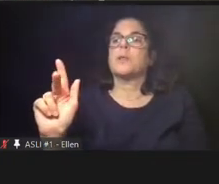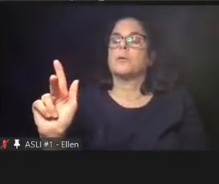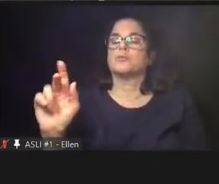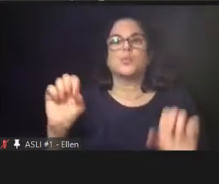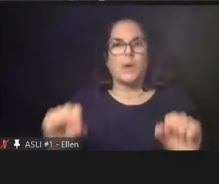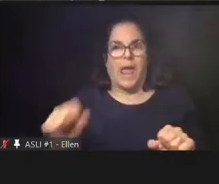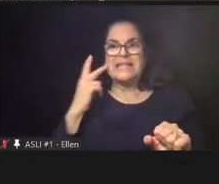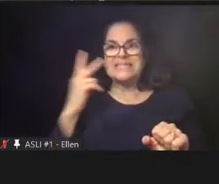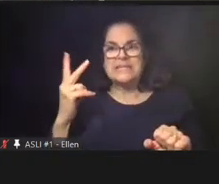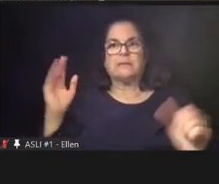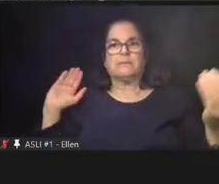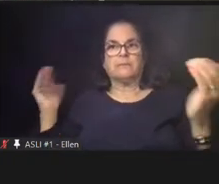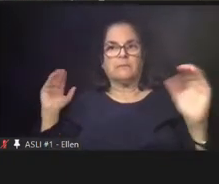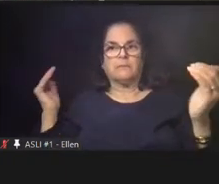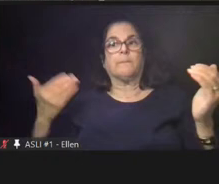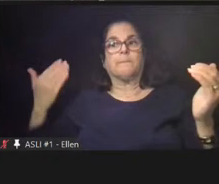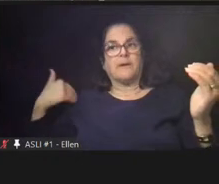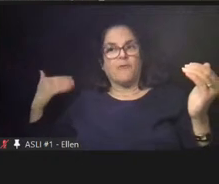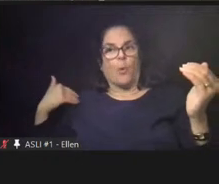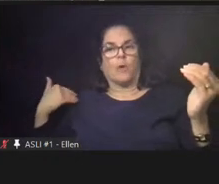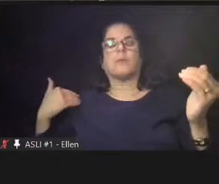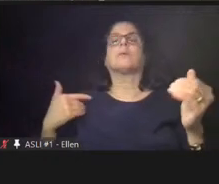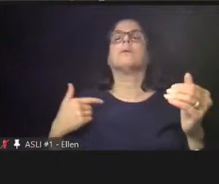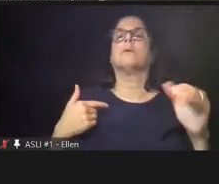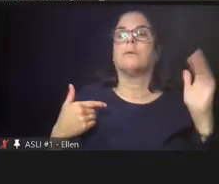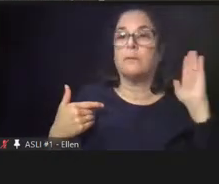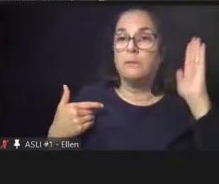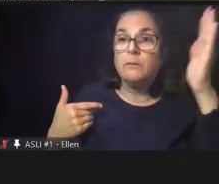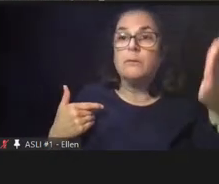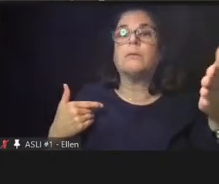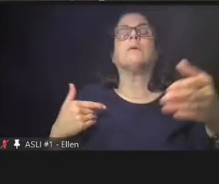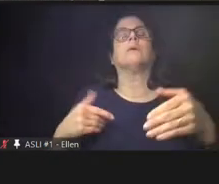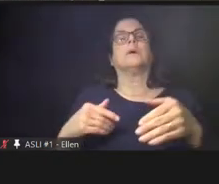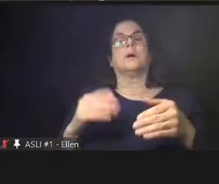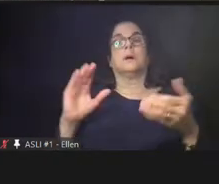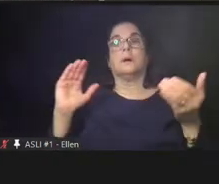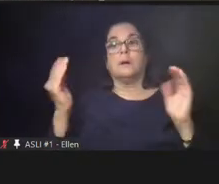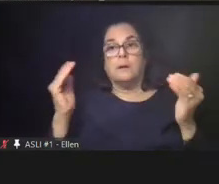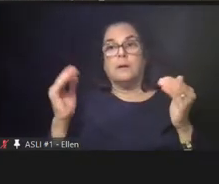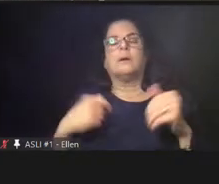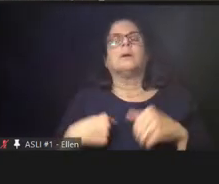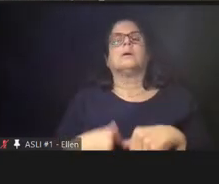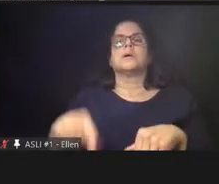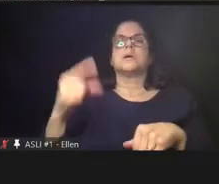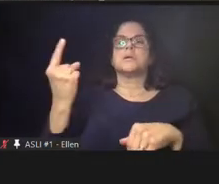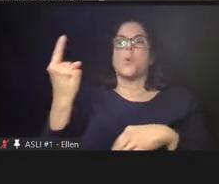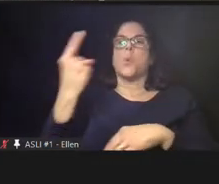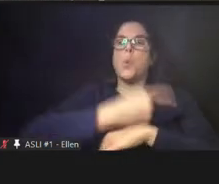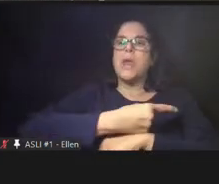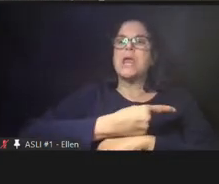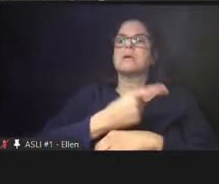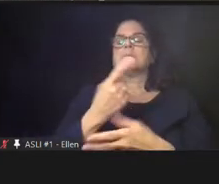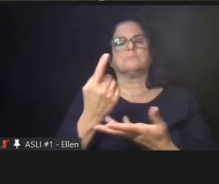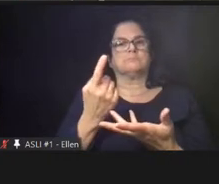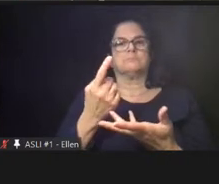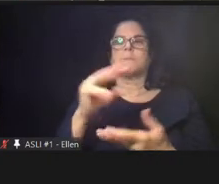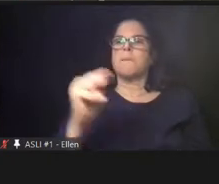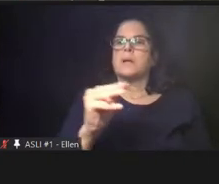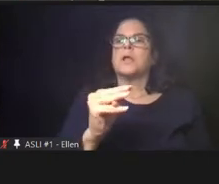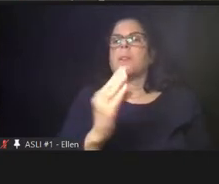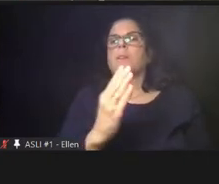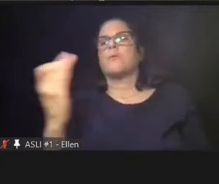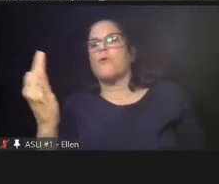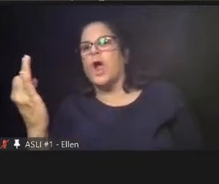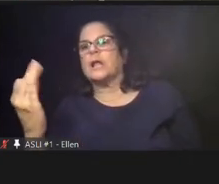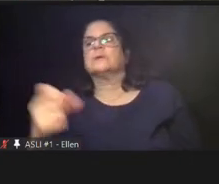our progress by rail line and weekday versus weekend service. The scorecard is primarily focused on rail service,